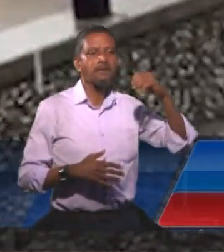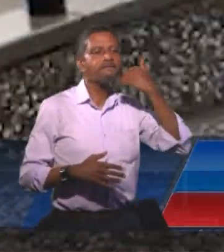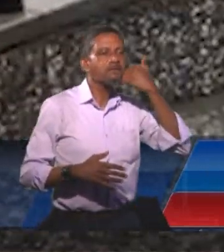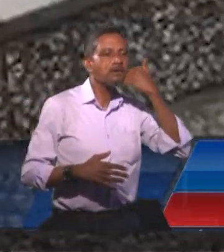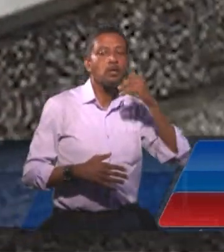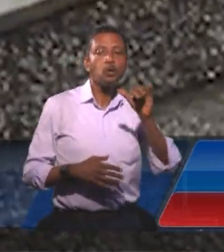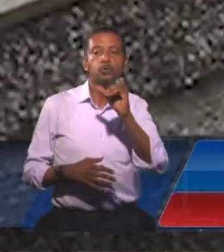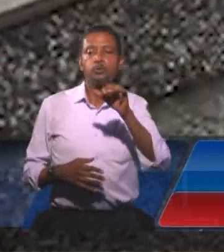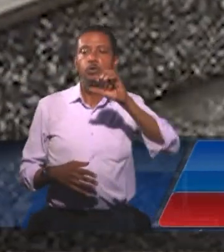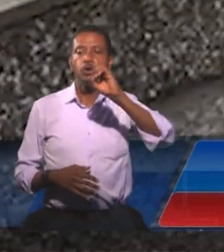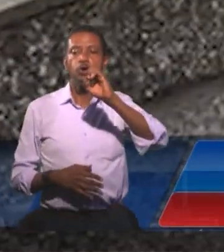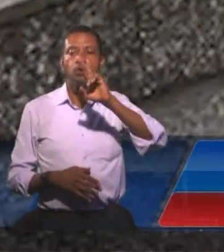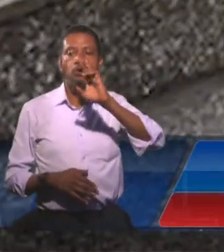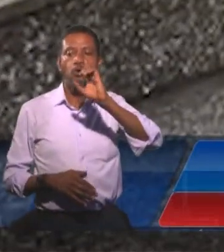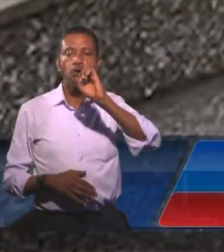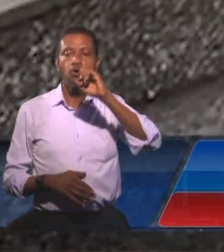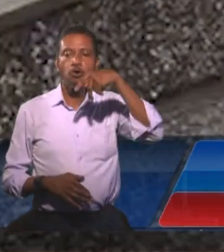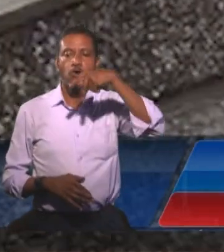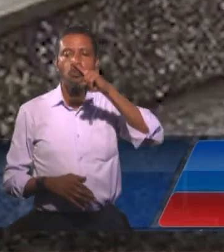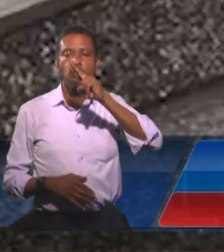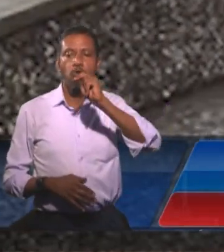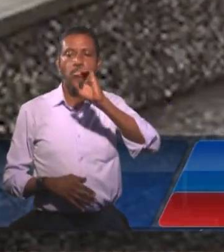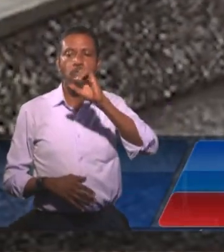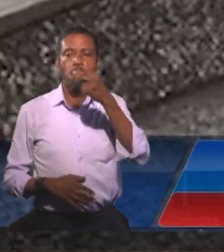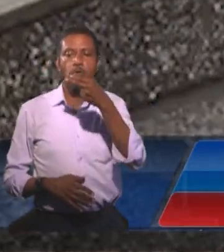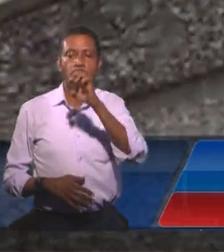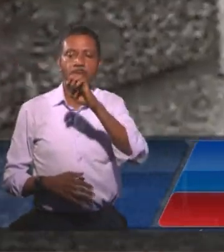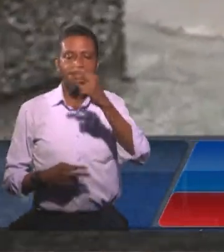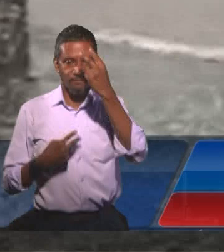cautioned the population not to venture into flood waters.